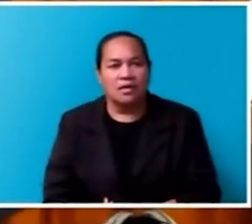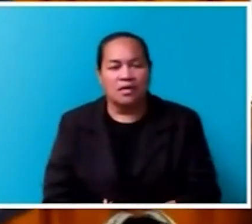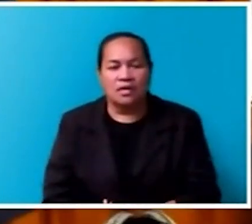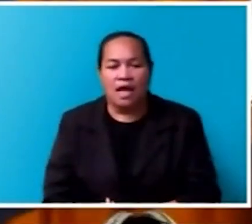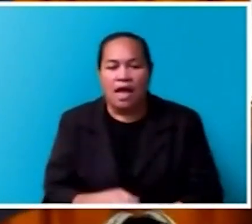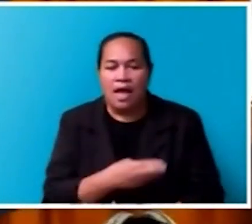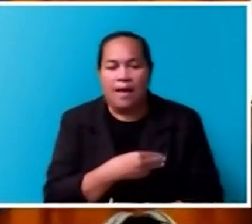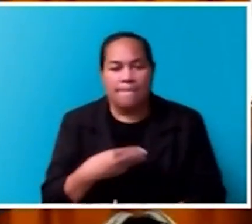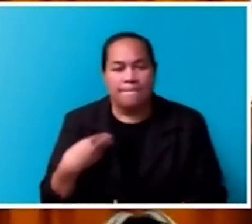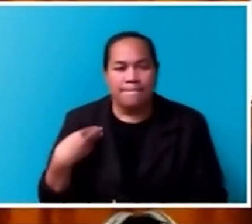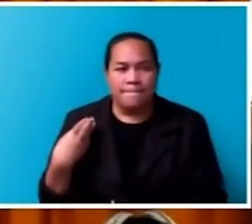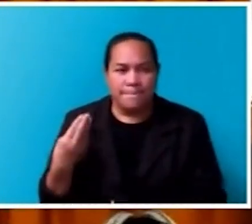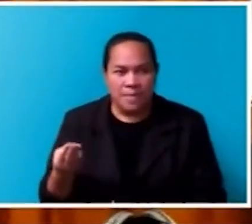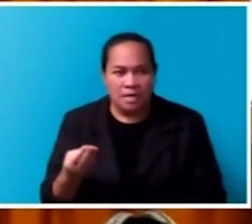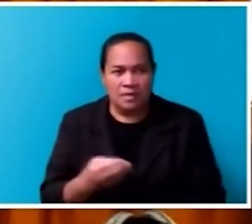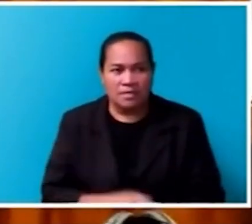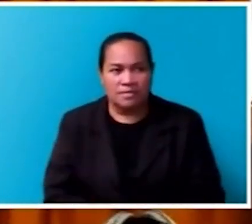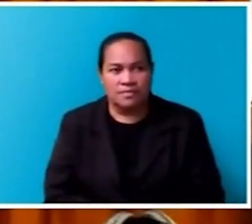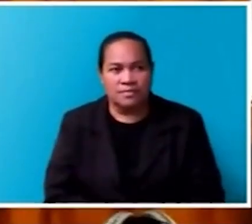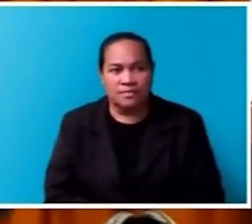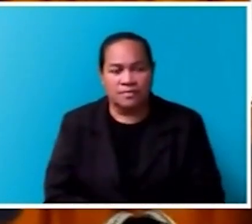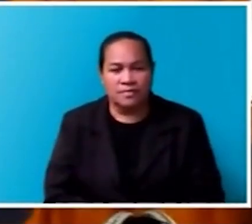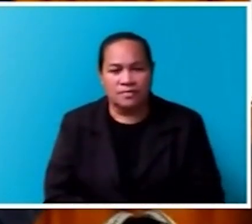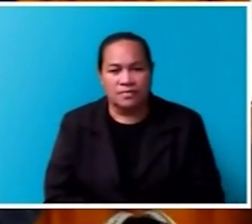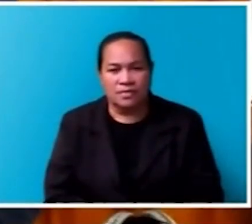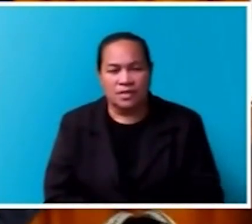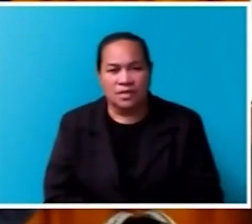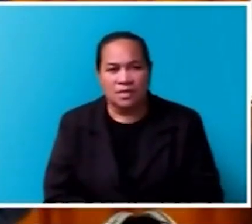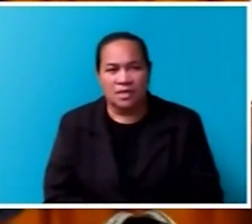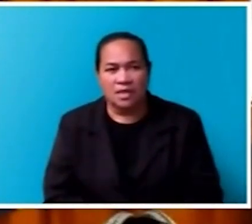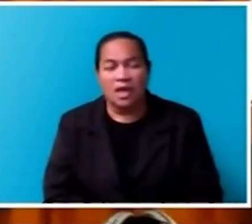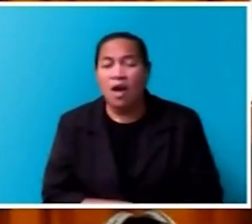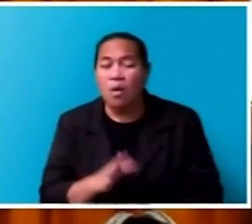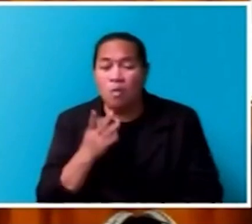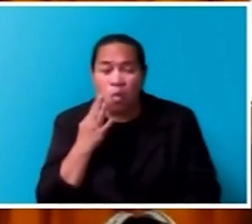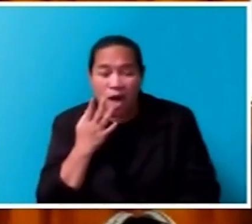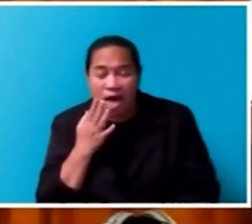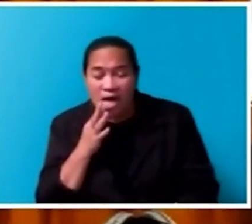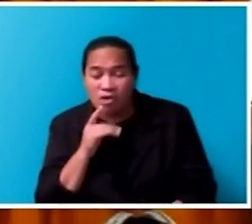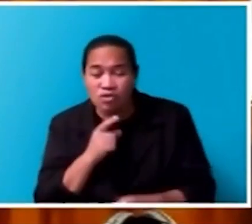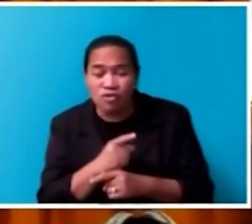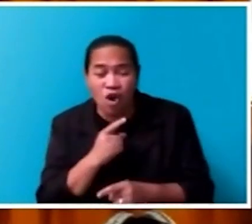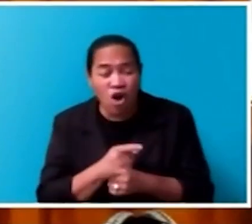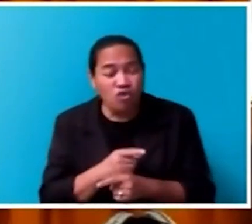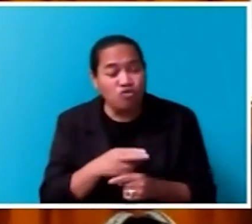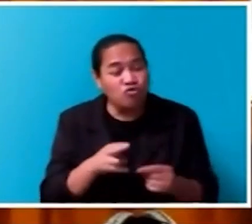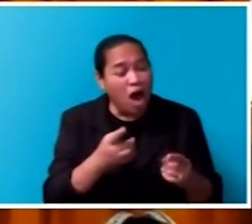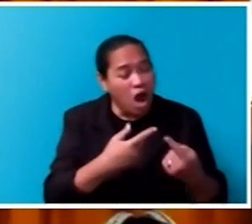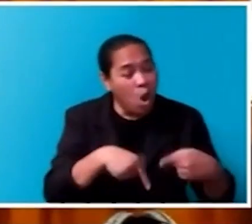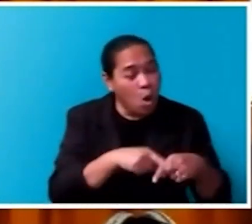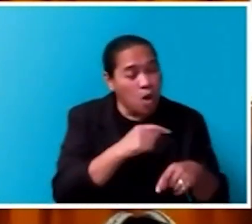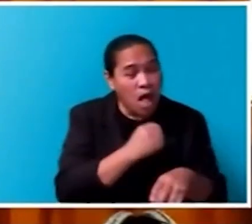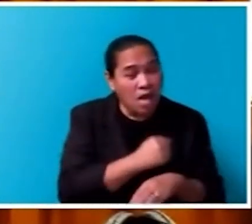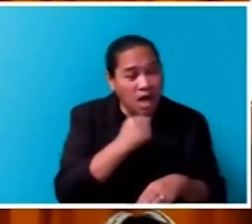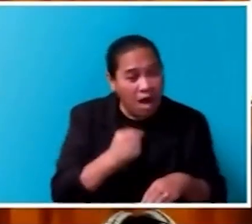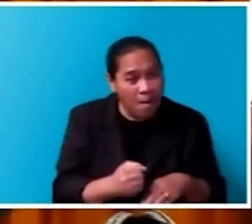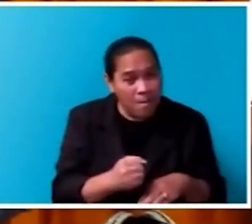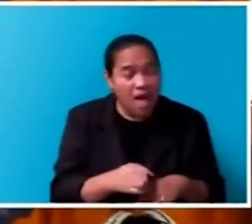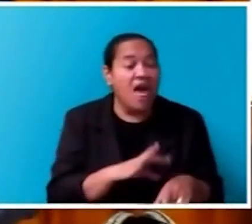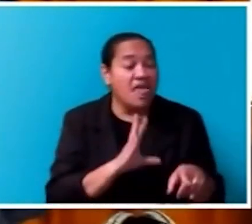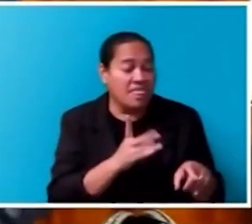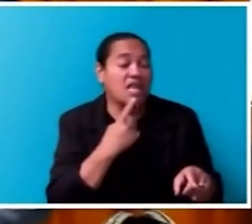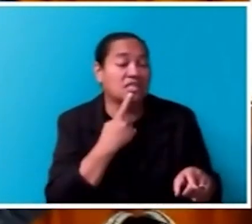minister who's actually responsible of looking at it. But when we actually talk to Department of Local Government, they say